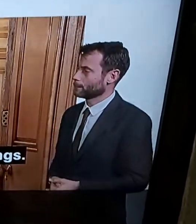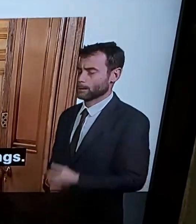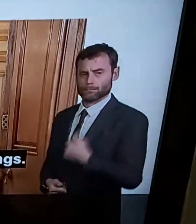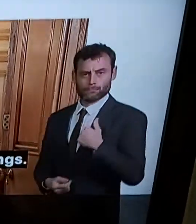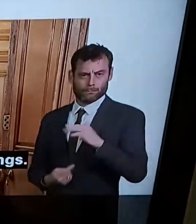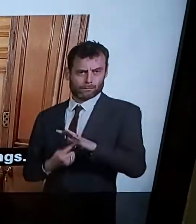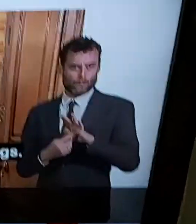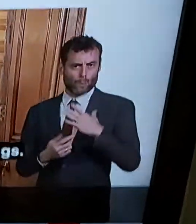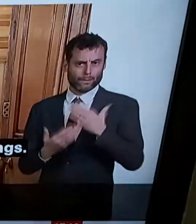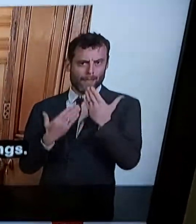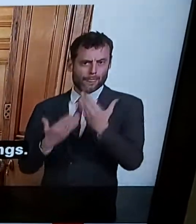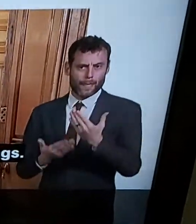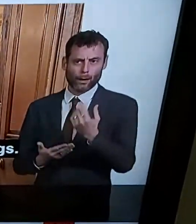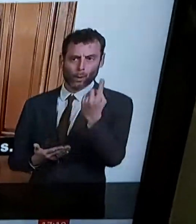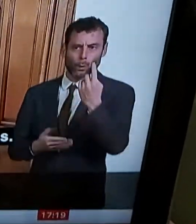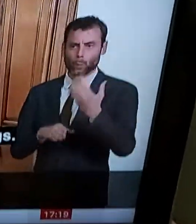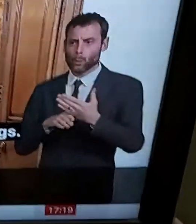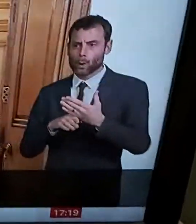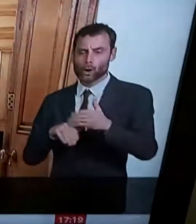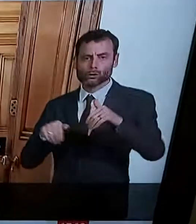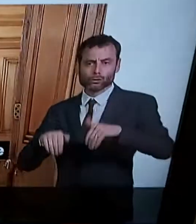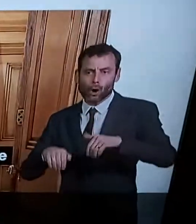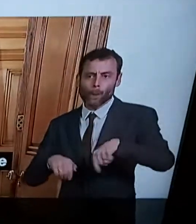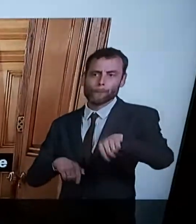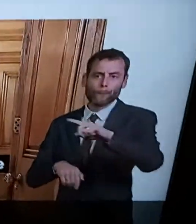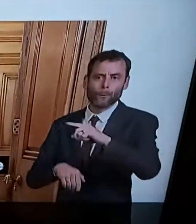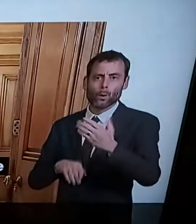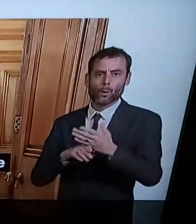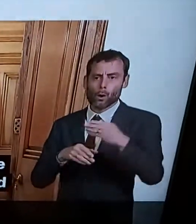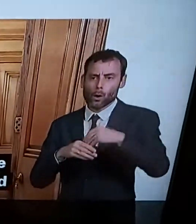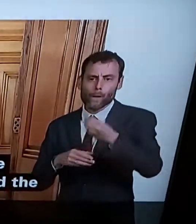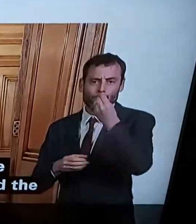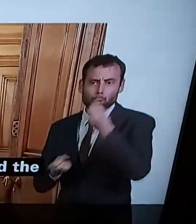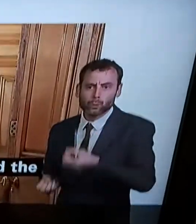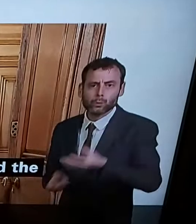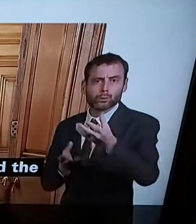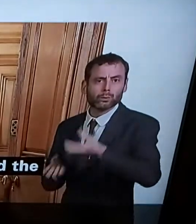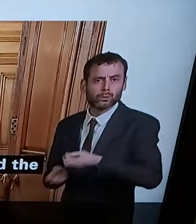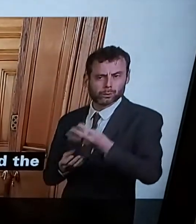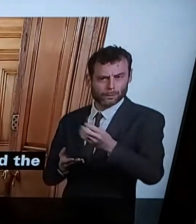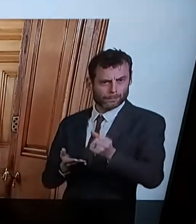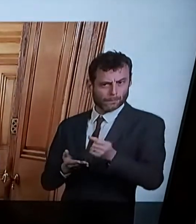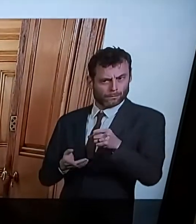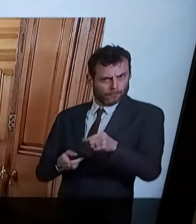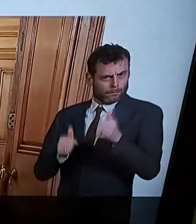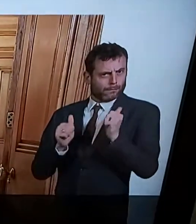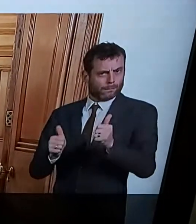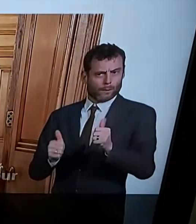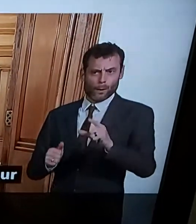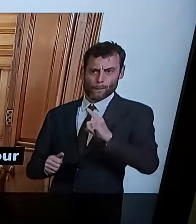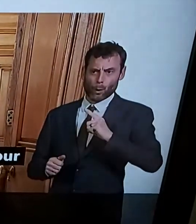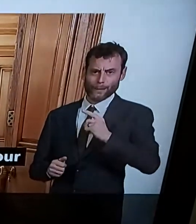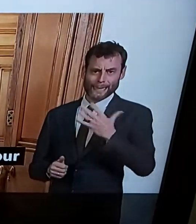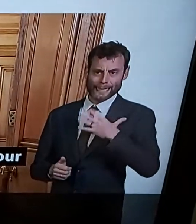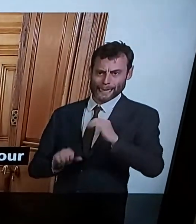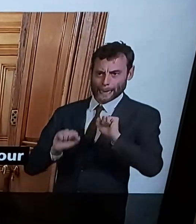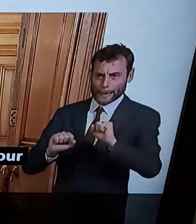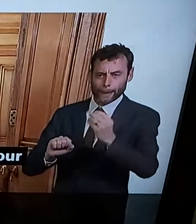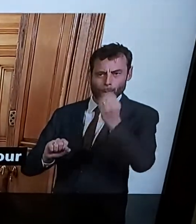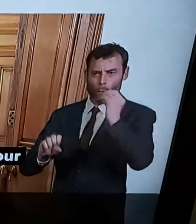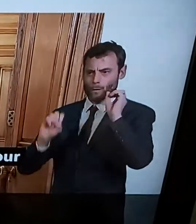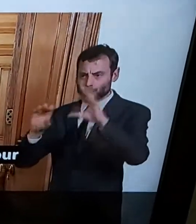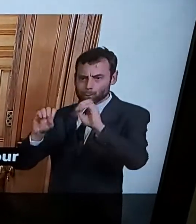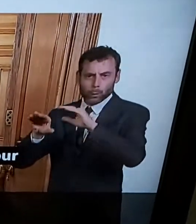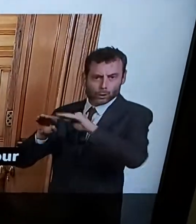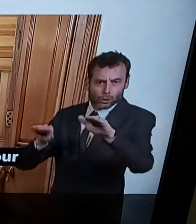production and in our supermarkets for rising to the challenge of making sure that our shelves can be refilled and that people who